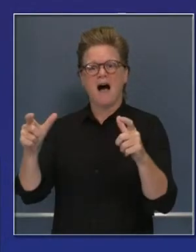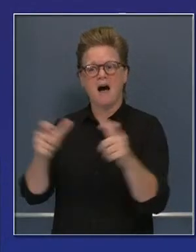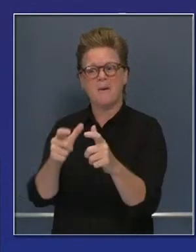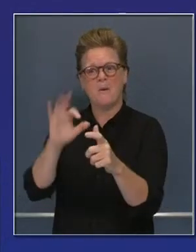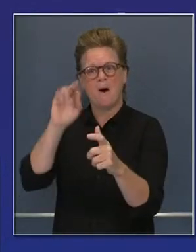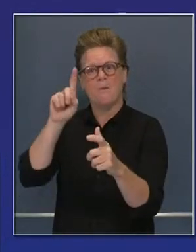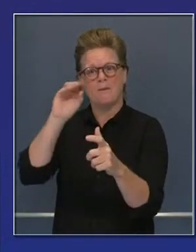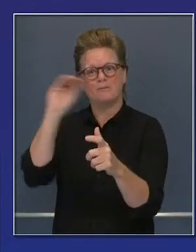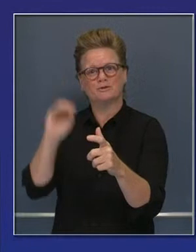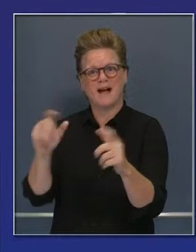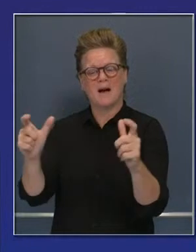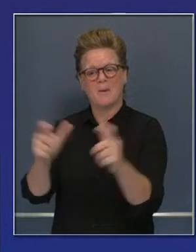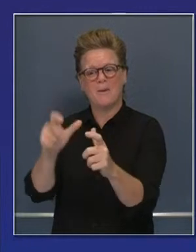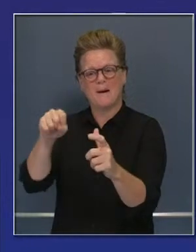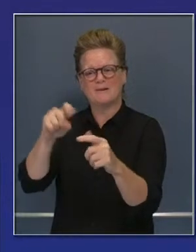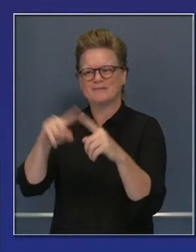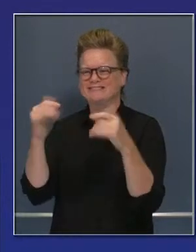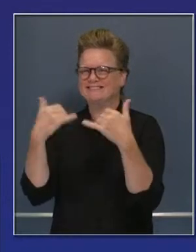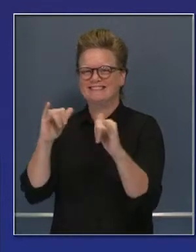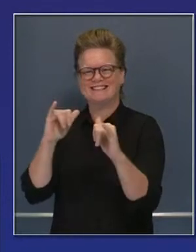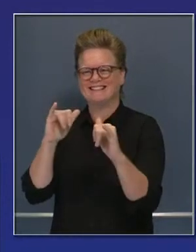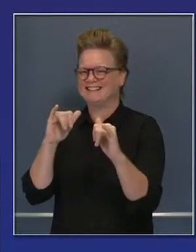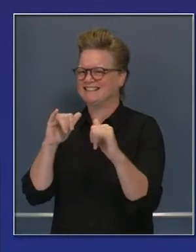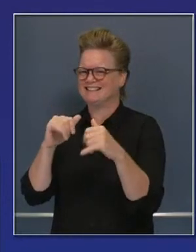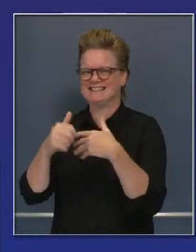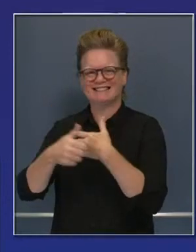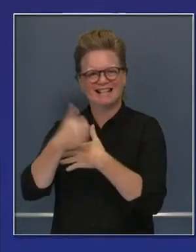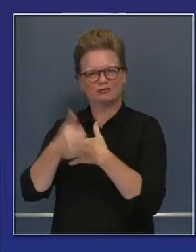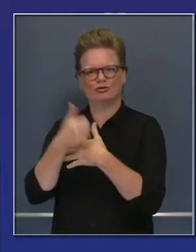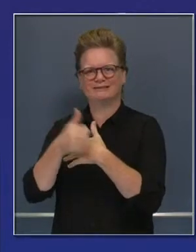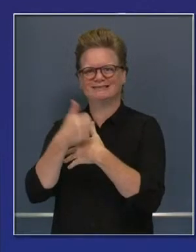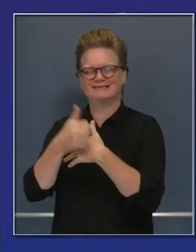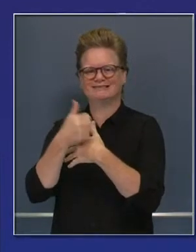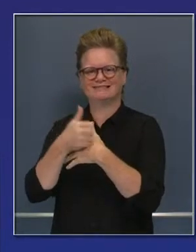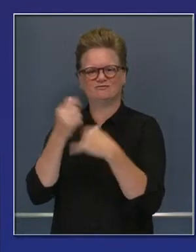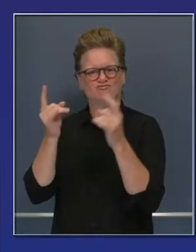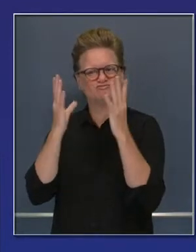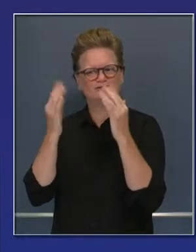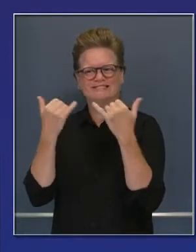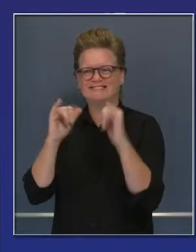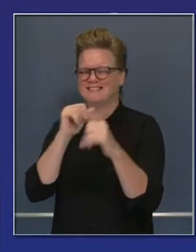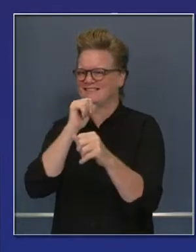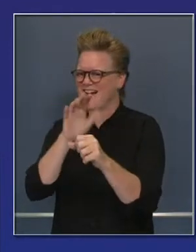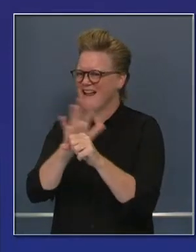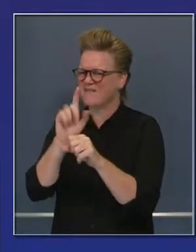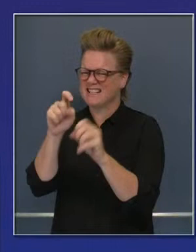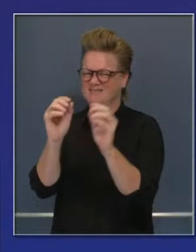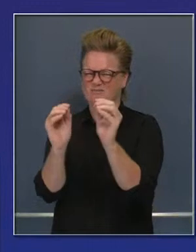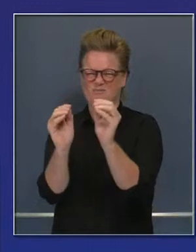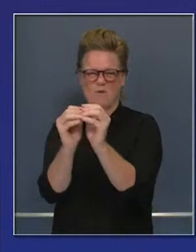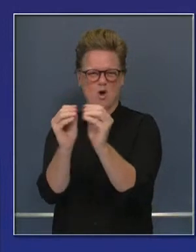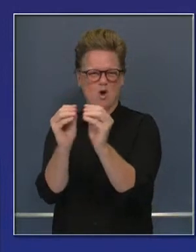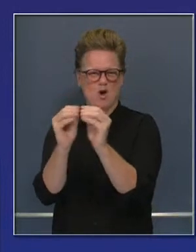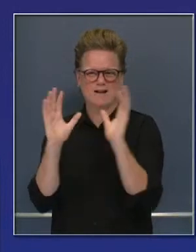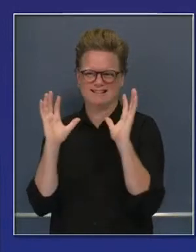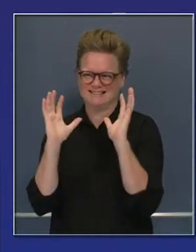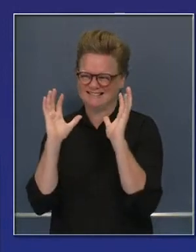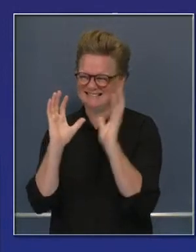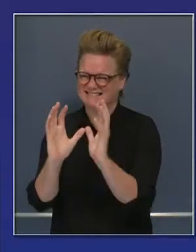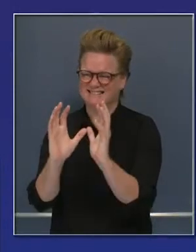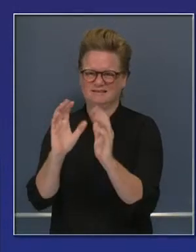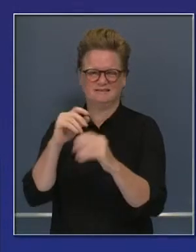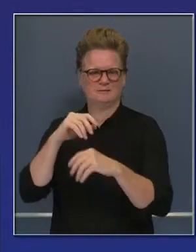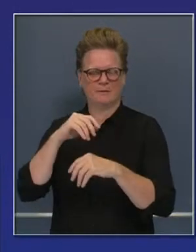LNU and 95% on the SCU, that's not good enough. We still have work to do, particularly with these